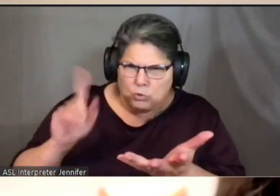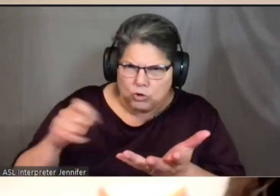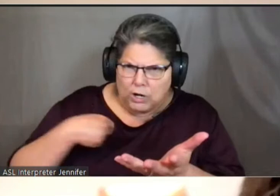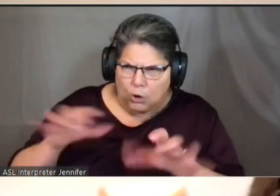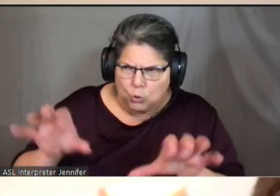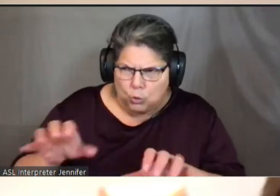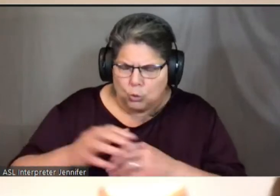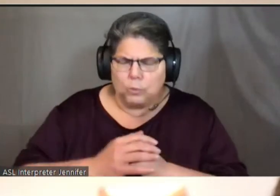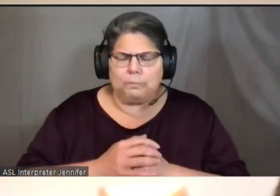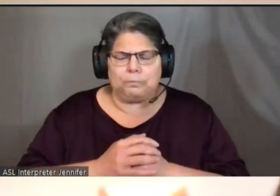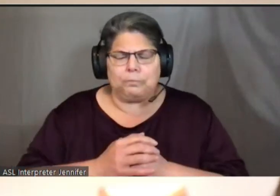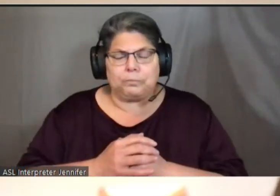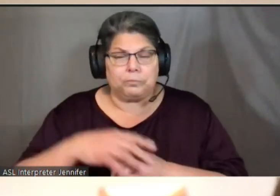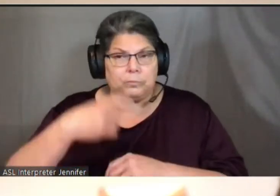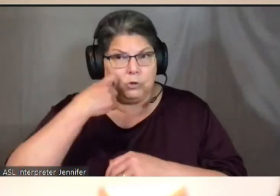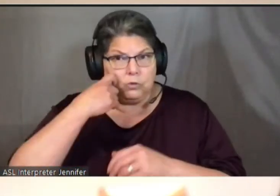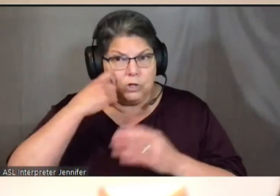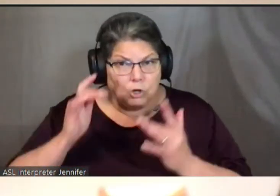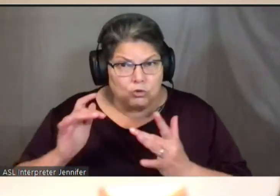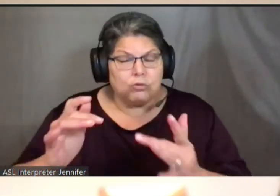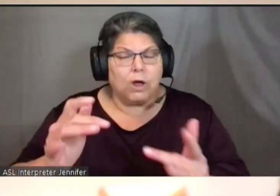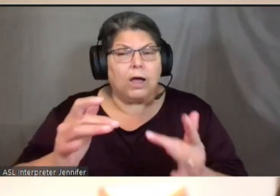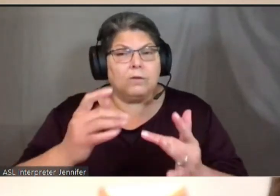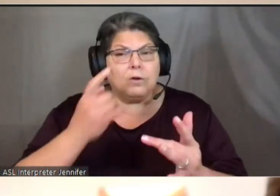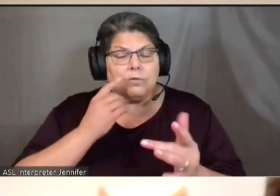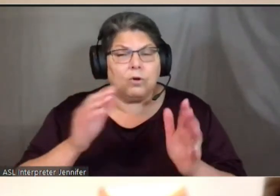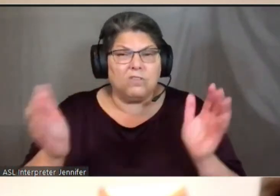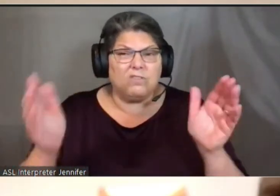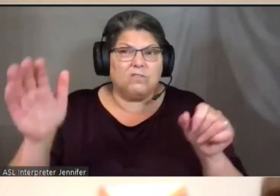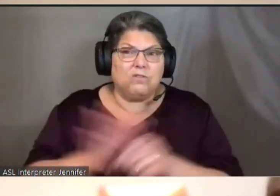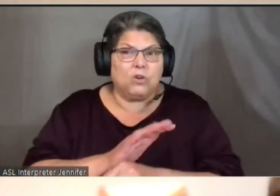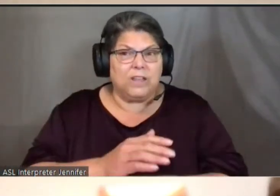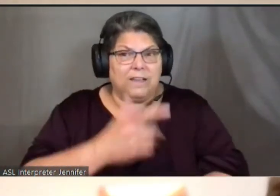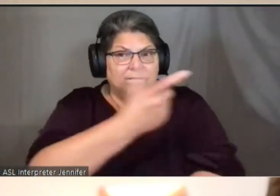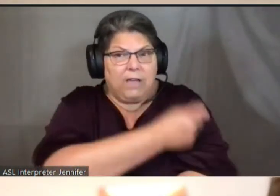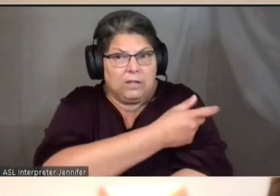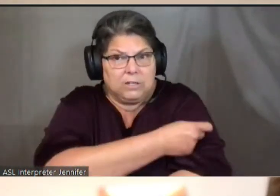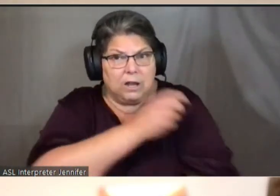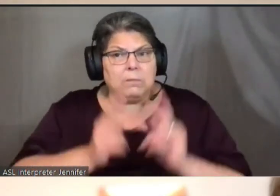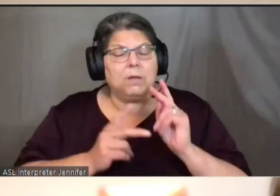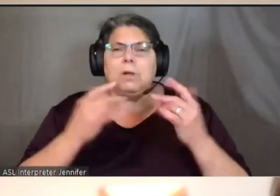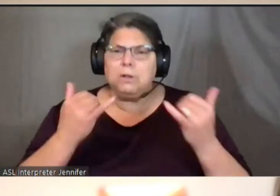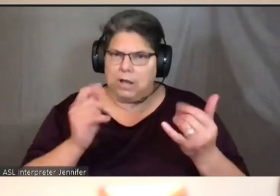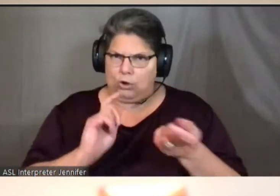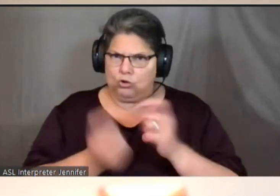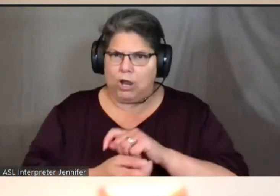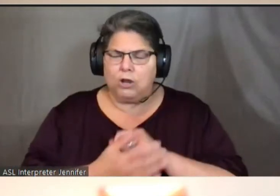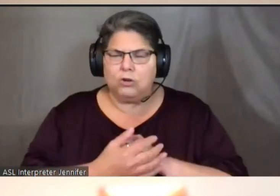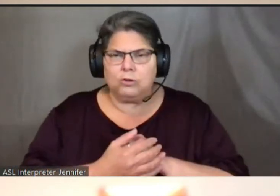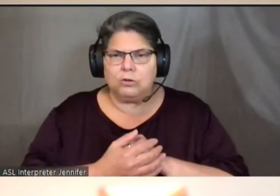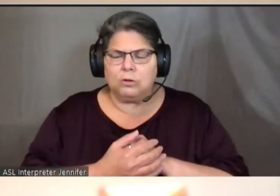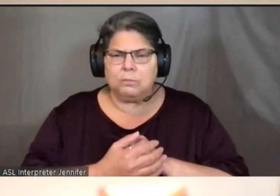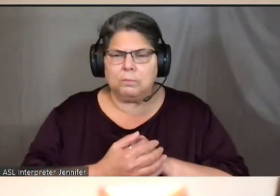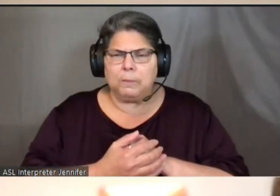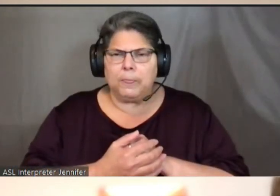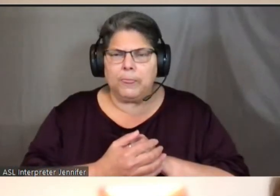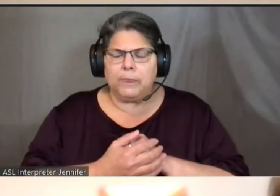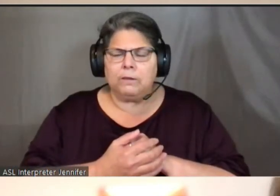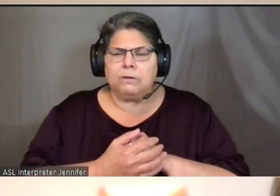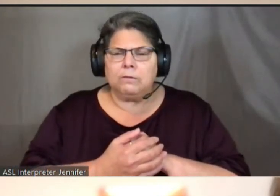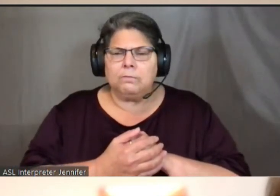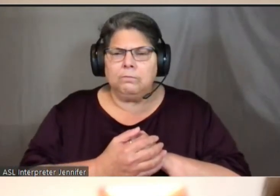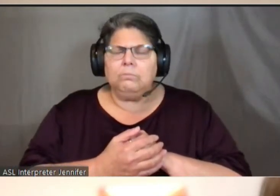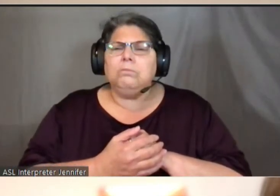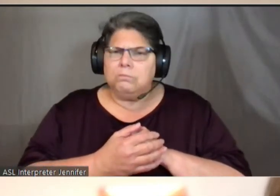Recent travel guidance for fully vaccinated persons has also changed. People should travel